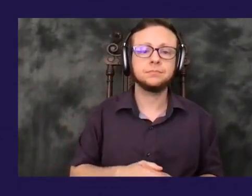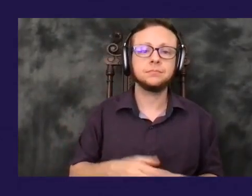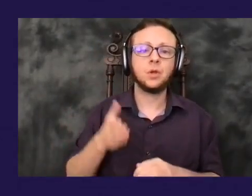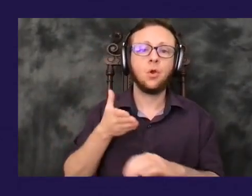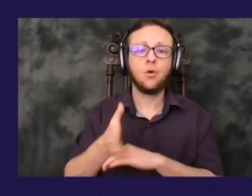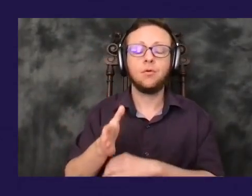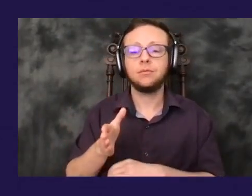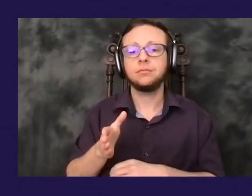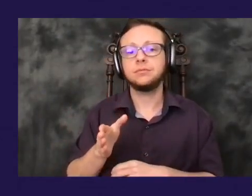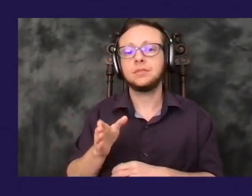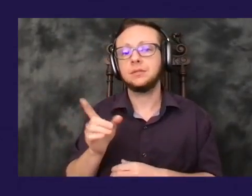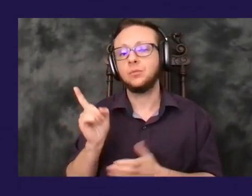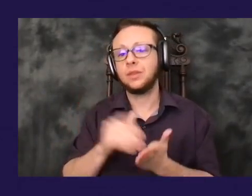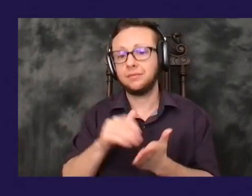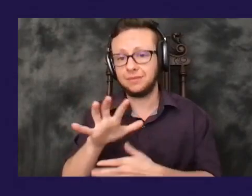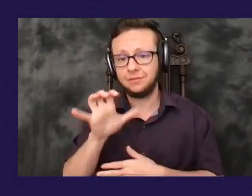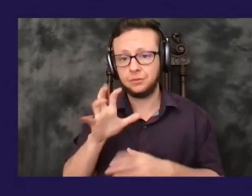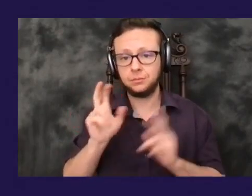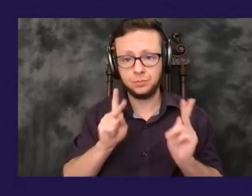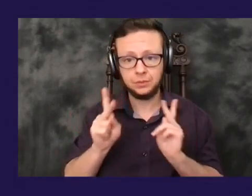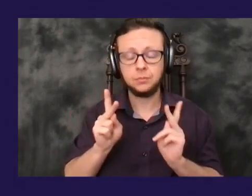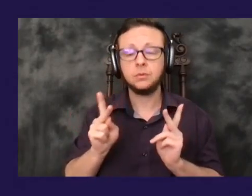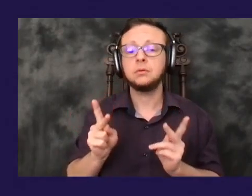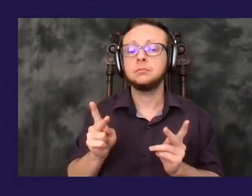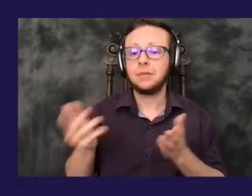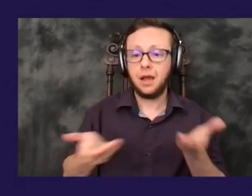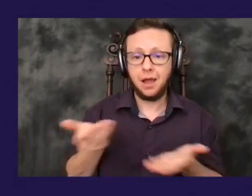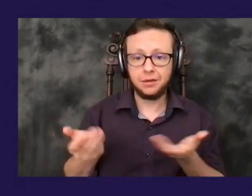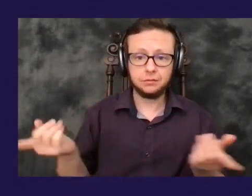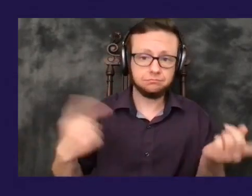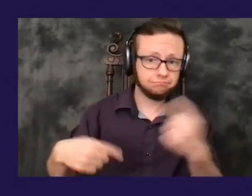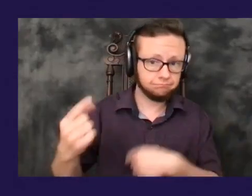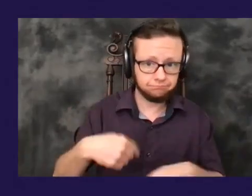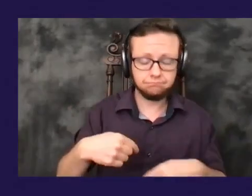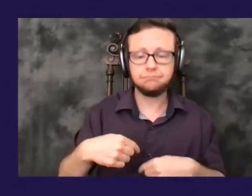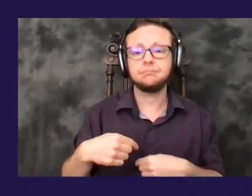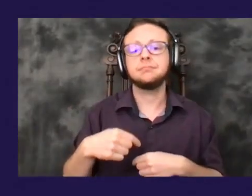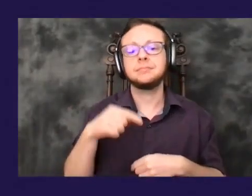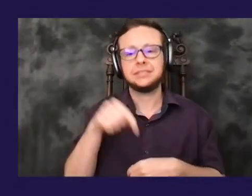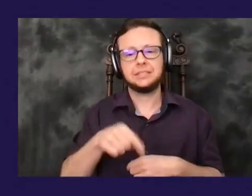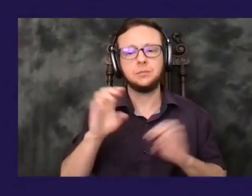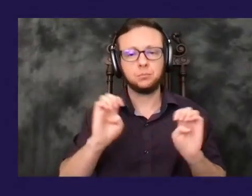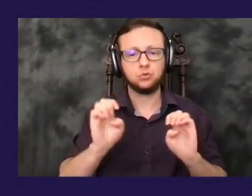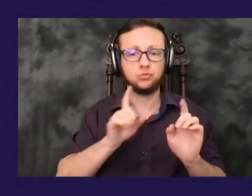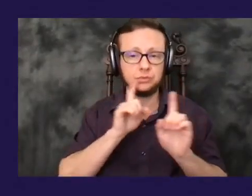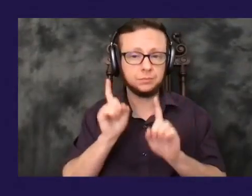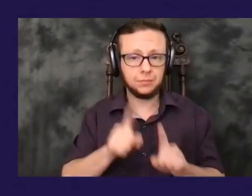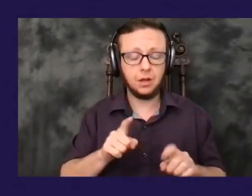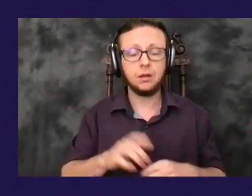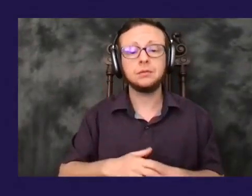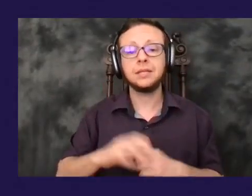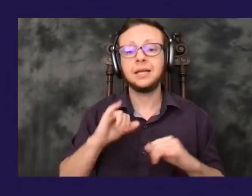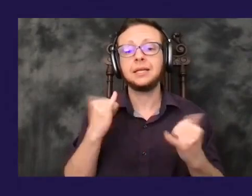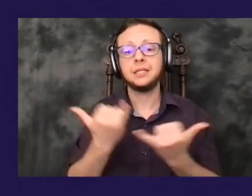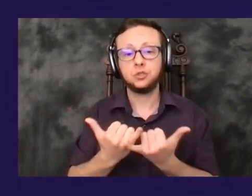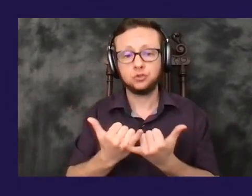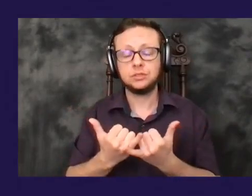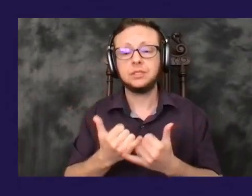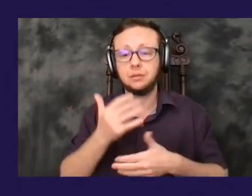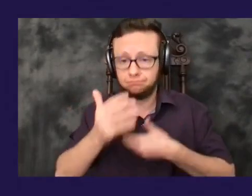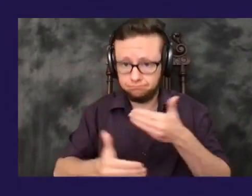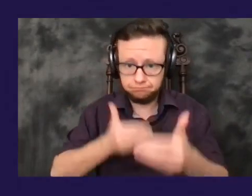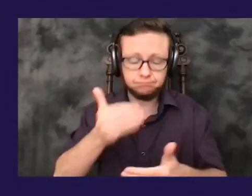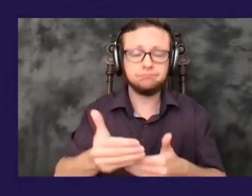1,500 people activated or hired to work on the COVID-19 emergency response, the agency's extensive engagement